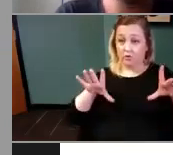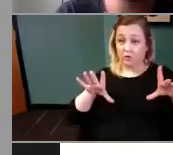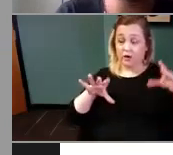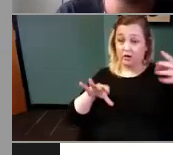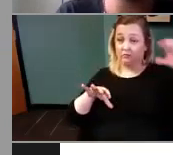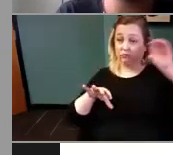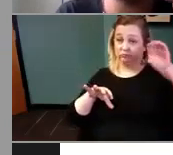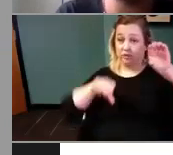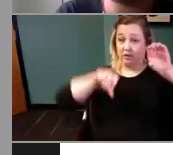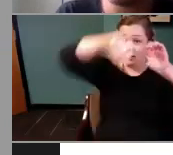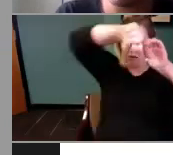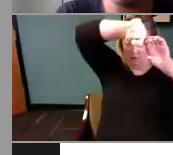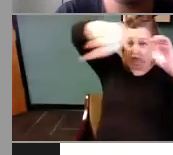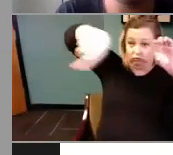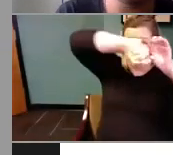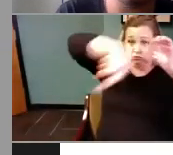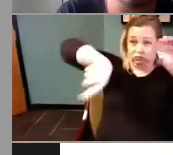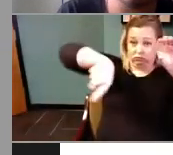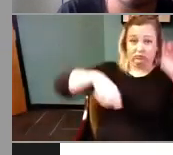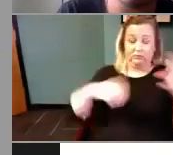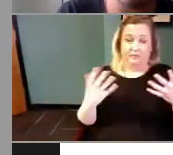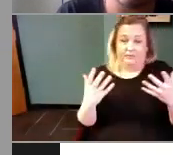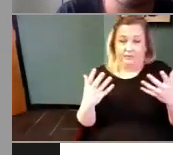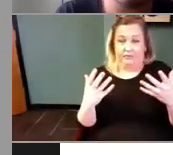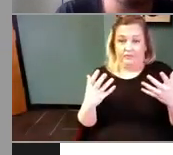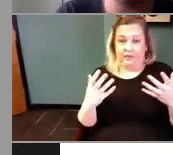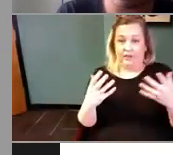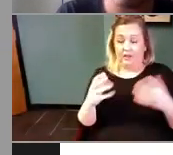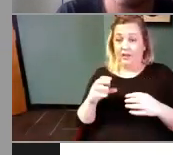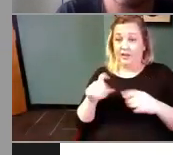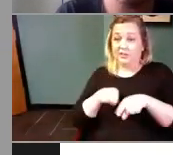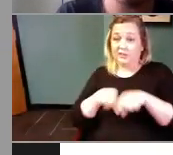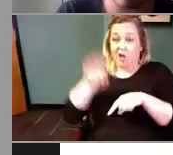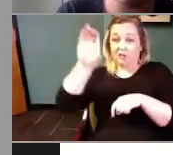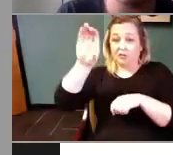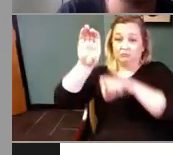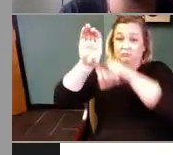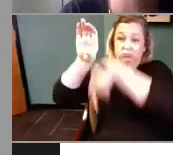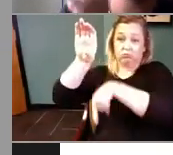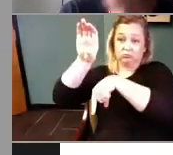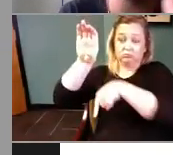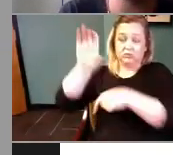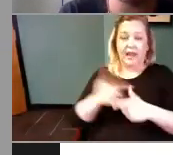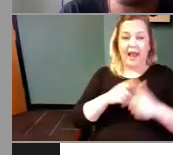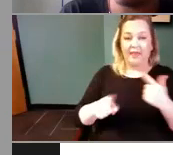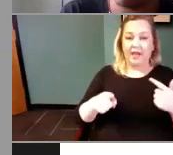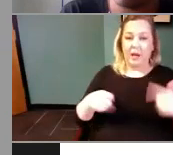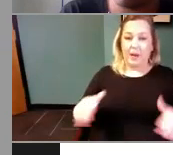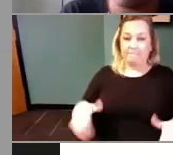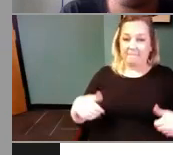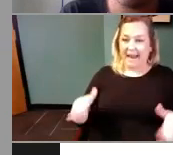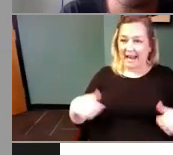graph. Then we have something in between where some of the nodes end up into pants, and pants also goes to some other sort